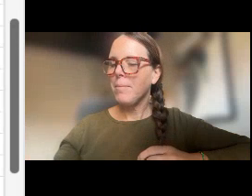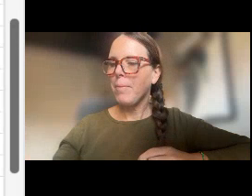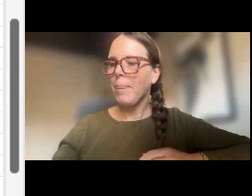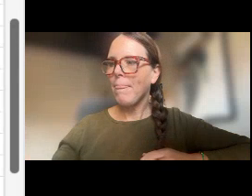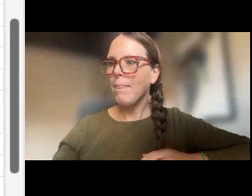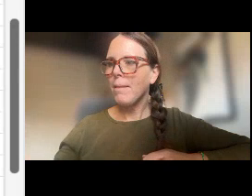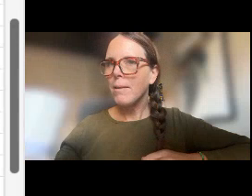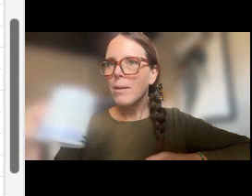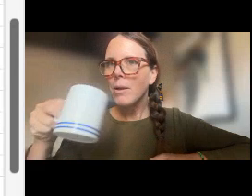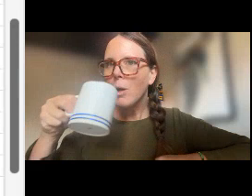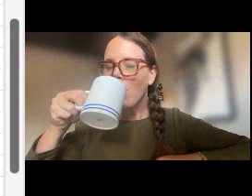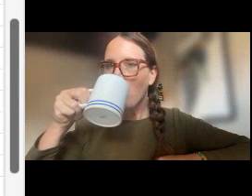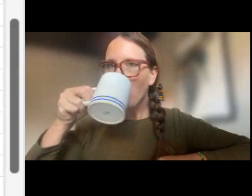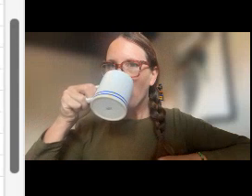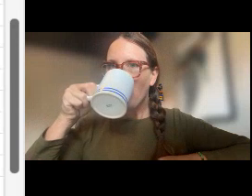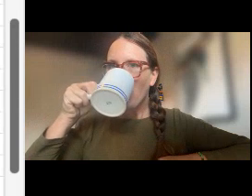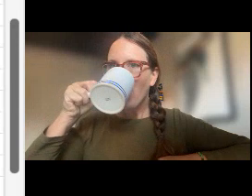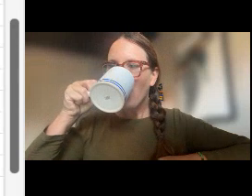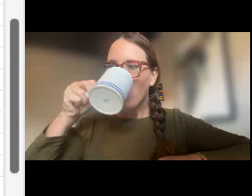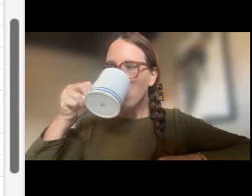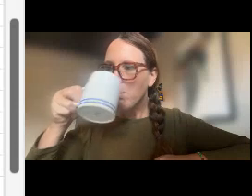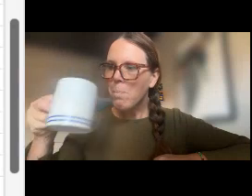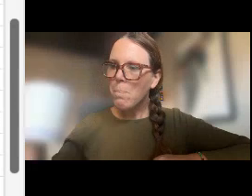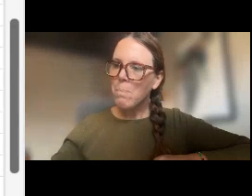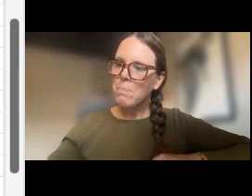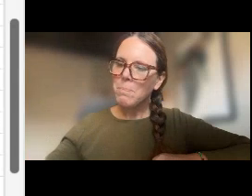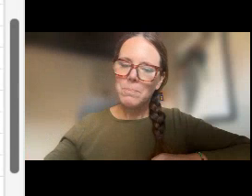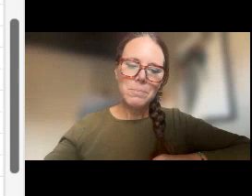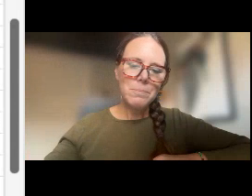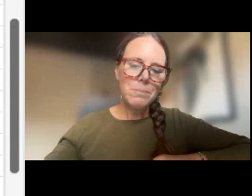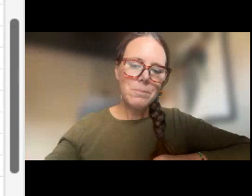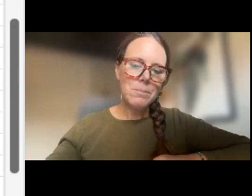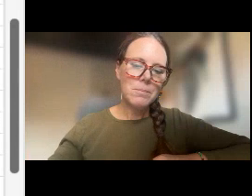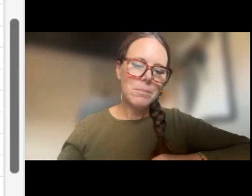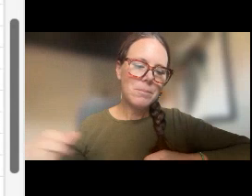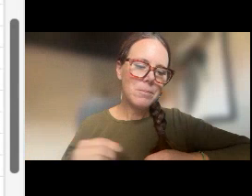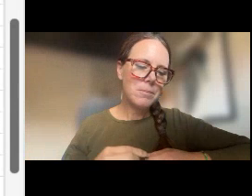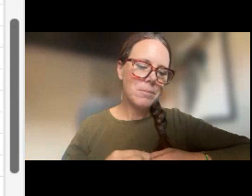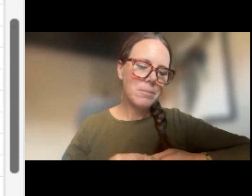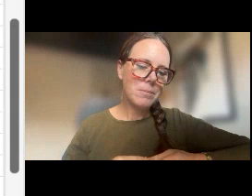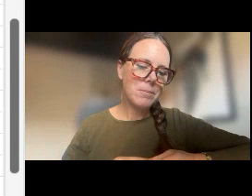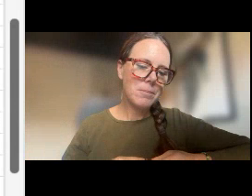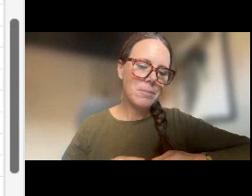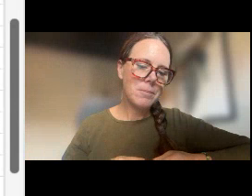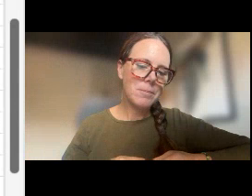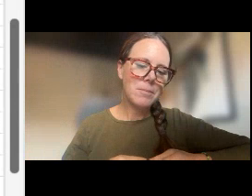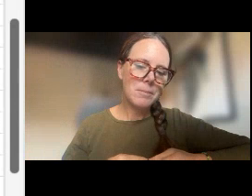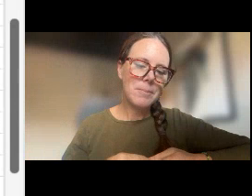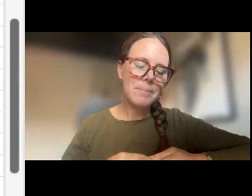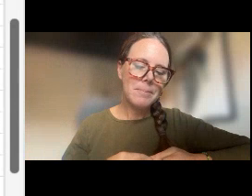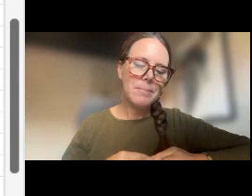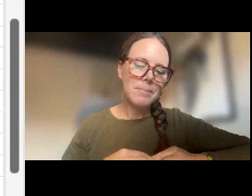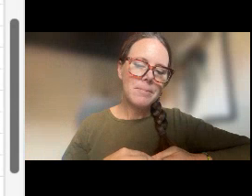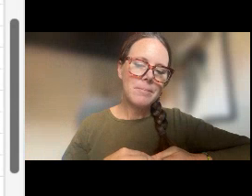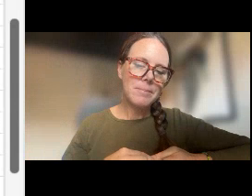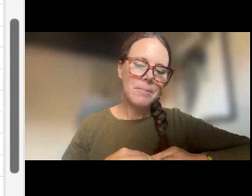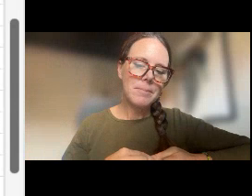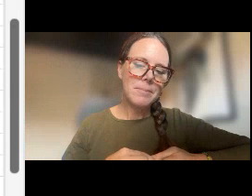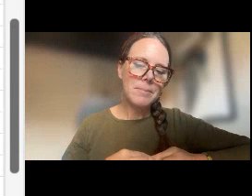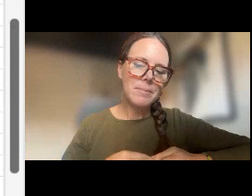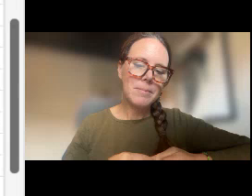What this one does compared to the other one is that it crosses all businesses, not just one industry. The Washington